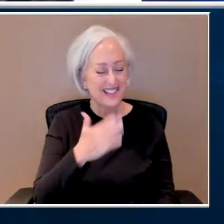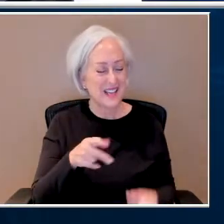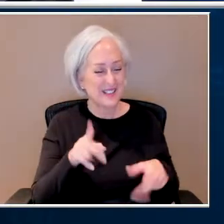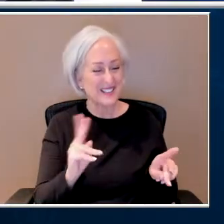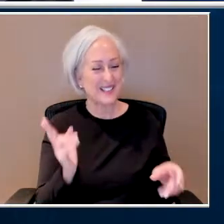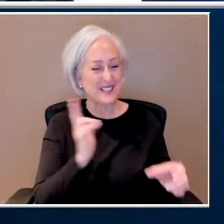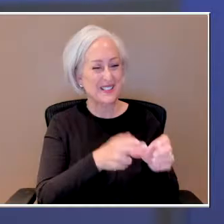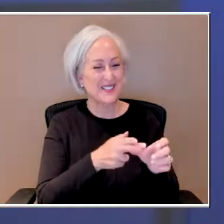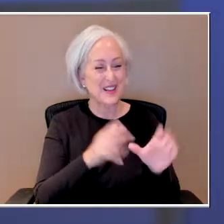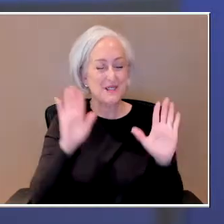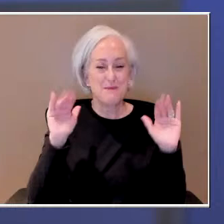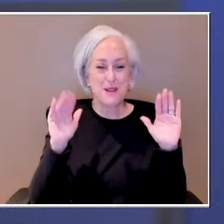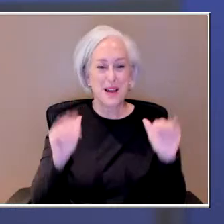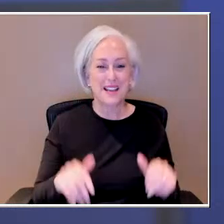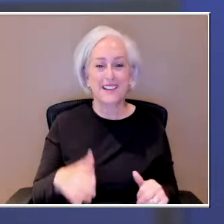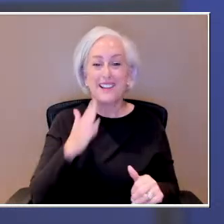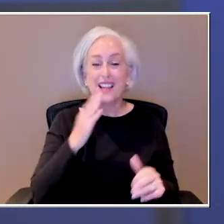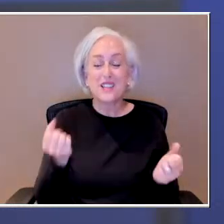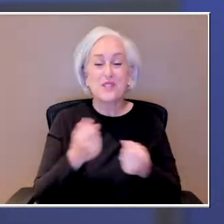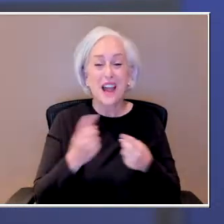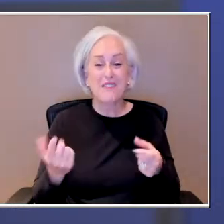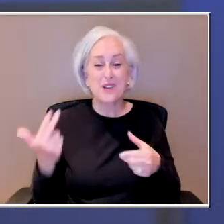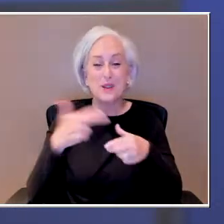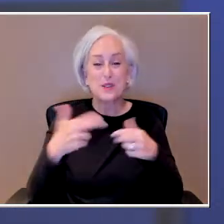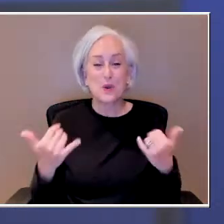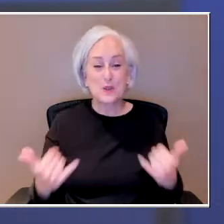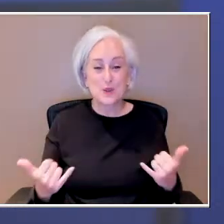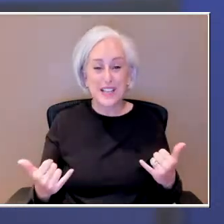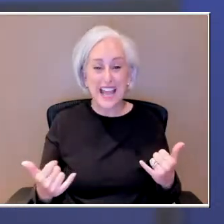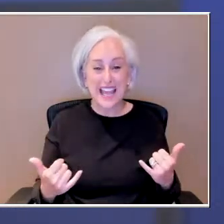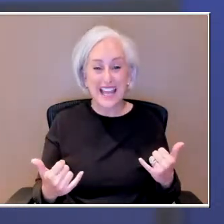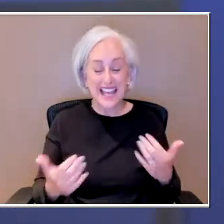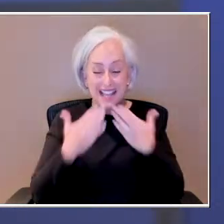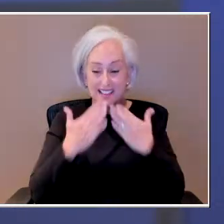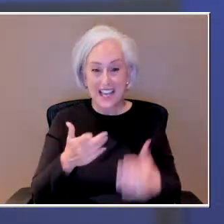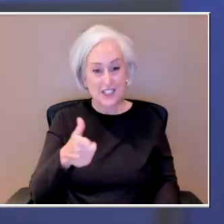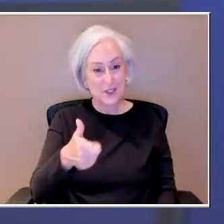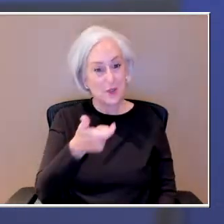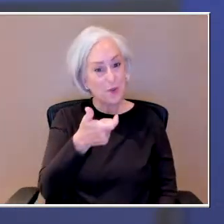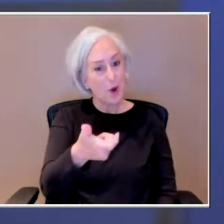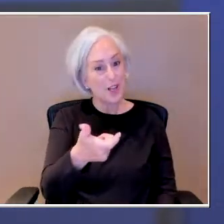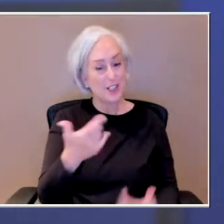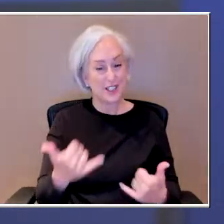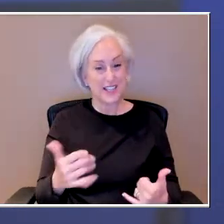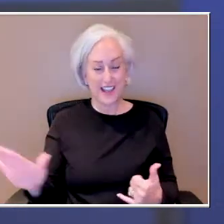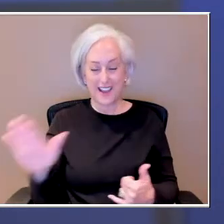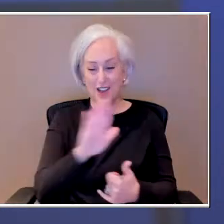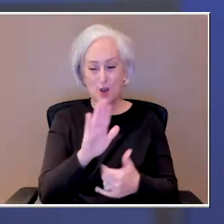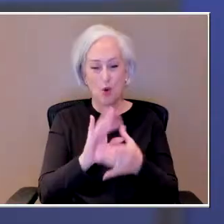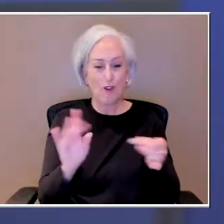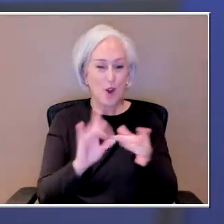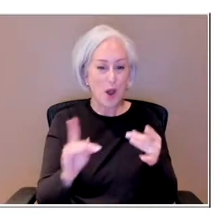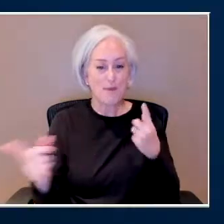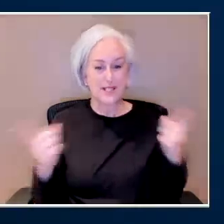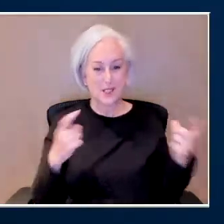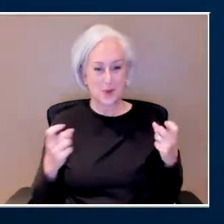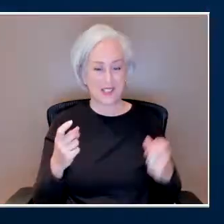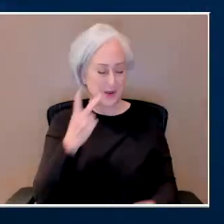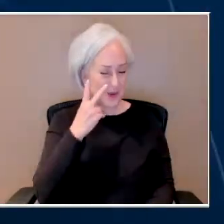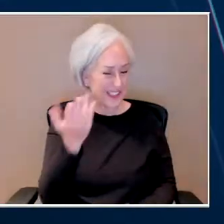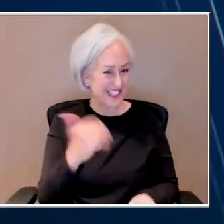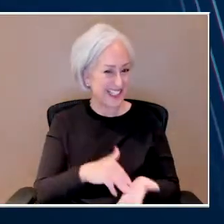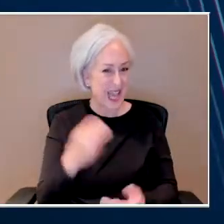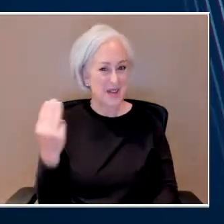you. And thanks to all of our guests for being with us today. Thanks to our viewers for your great comments and your great questions, and we'll see you back here on Monday. Coming